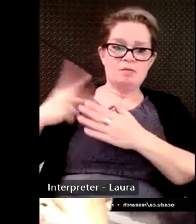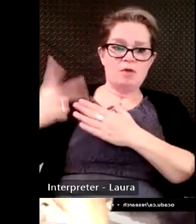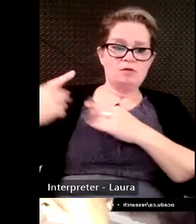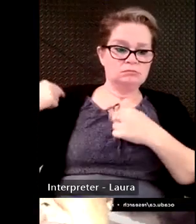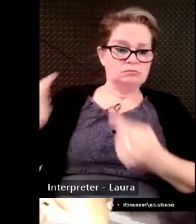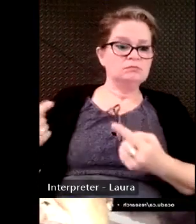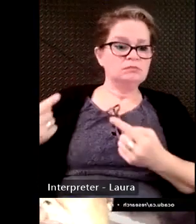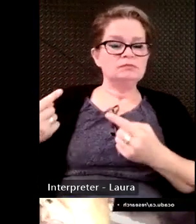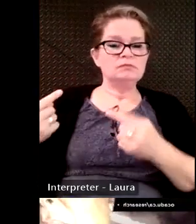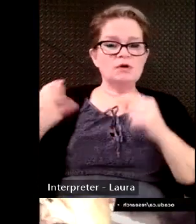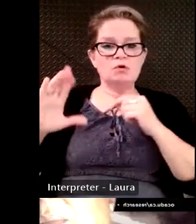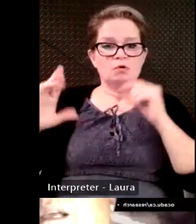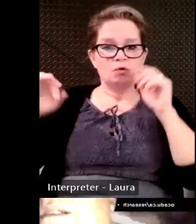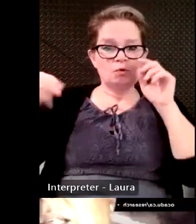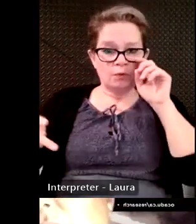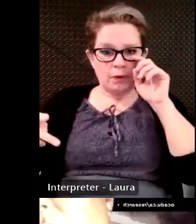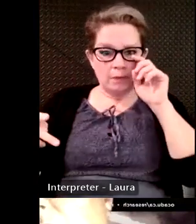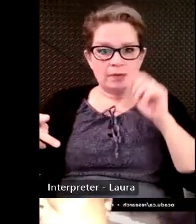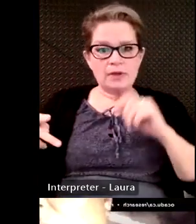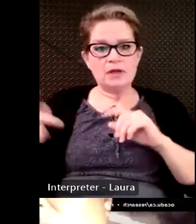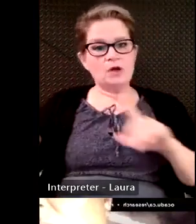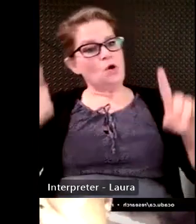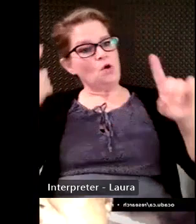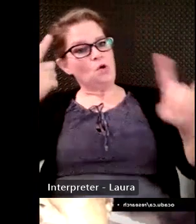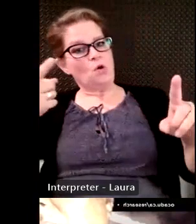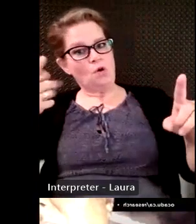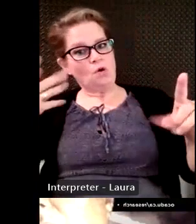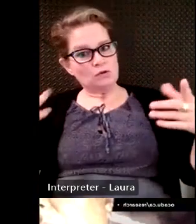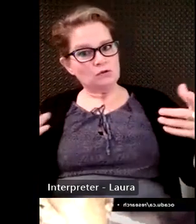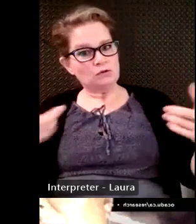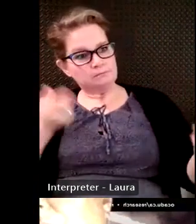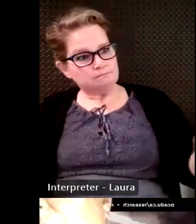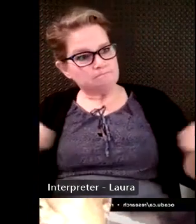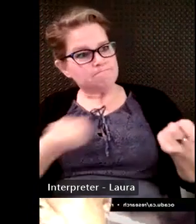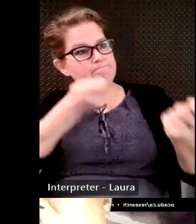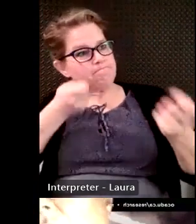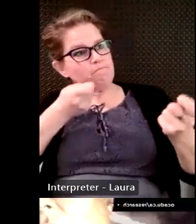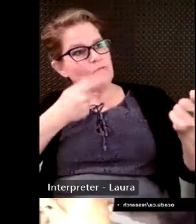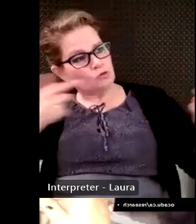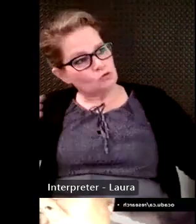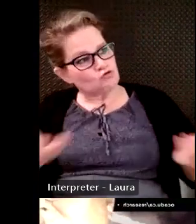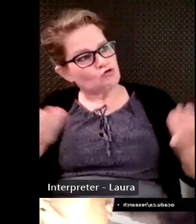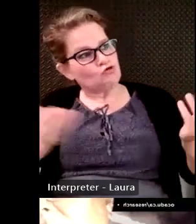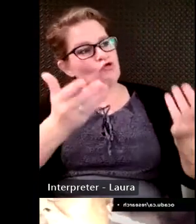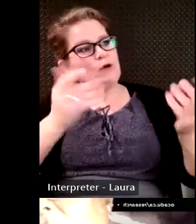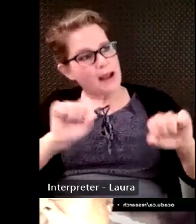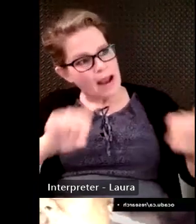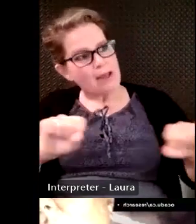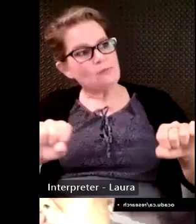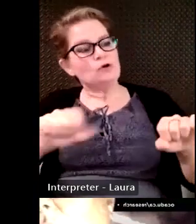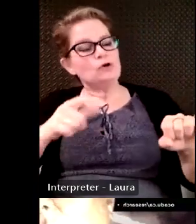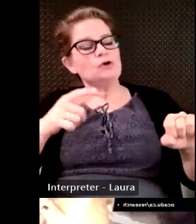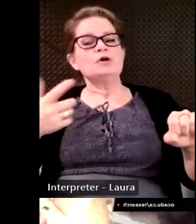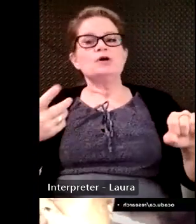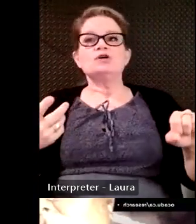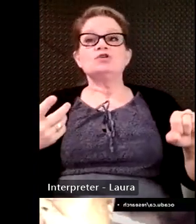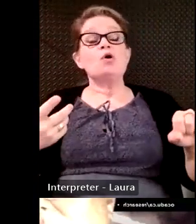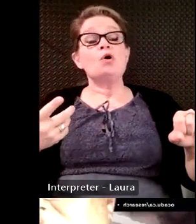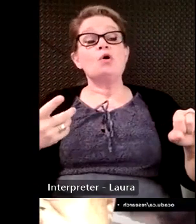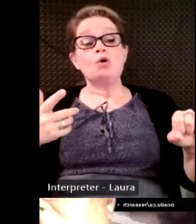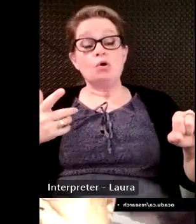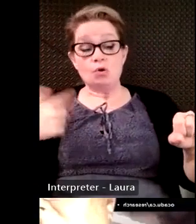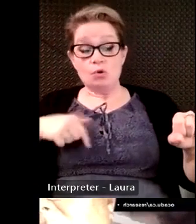and access by becoming a leader in critical multilateral research, art, and design through a global